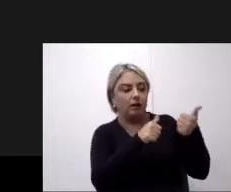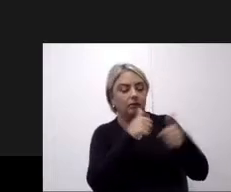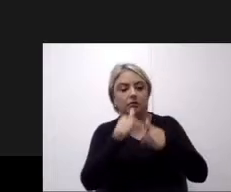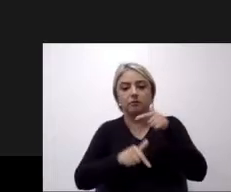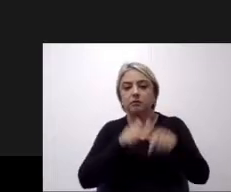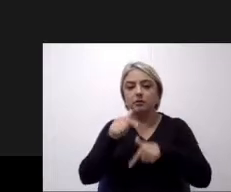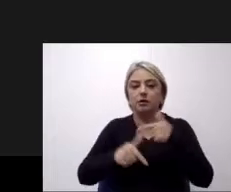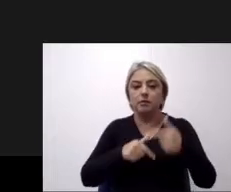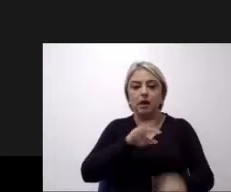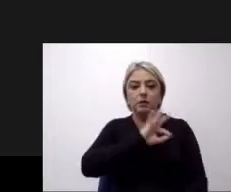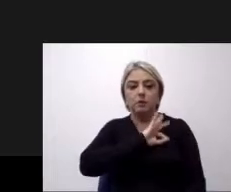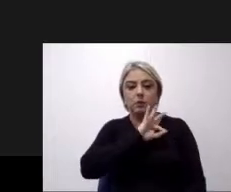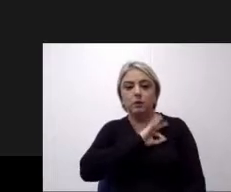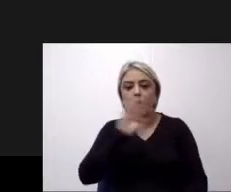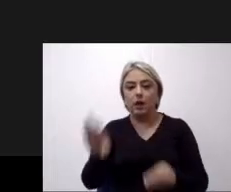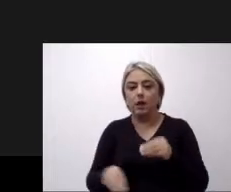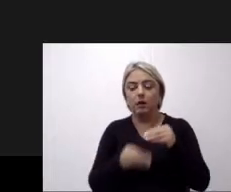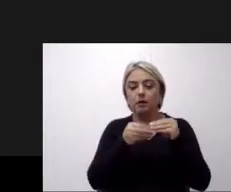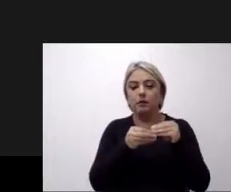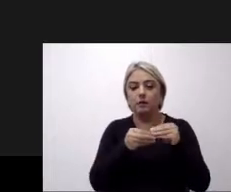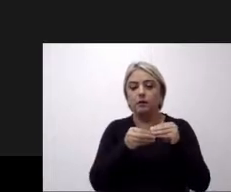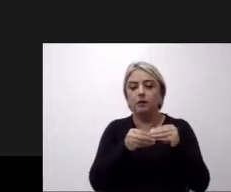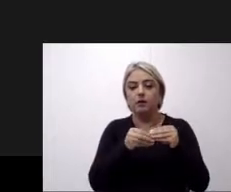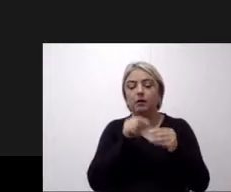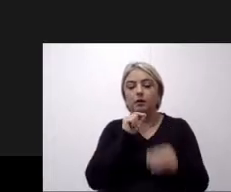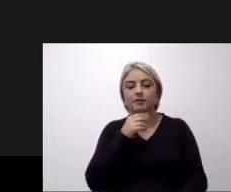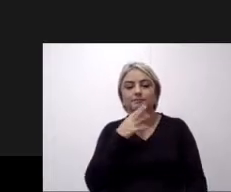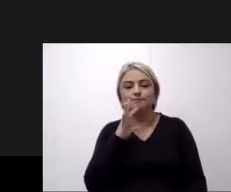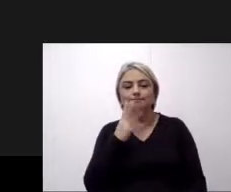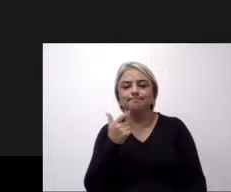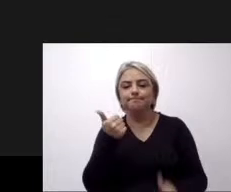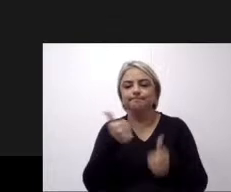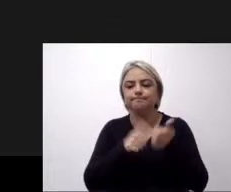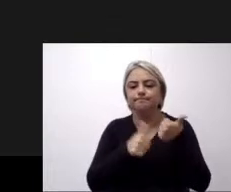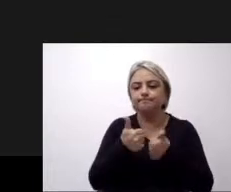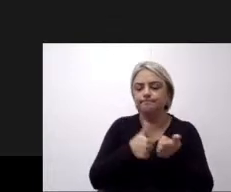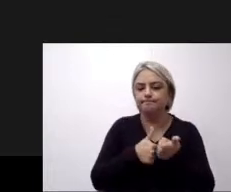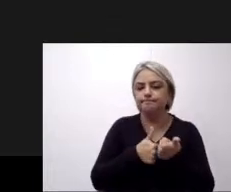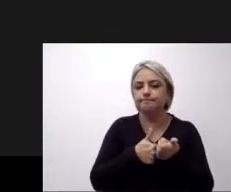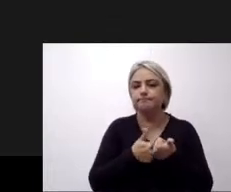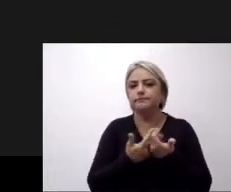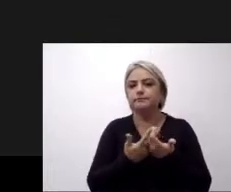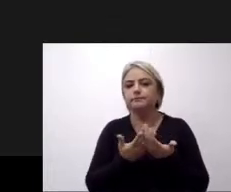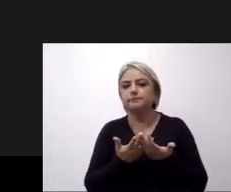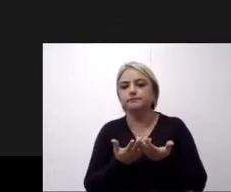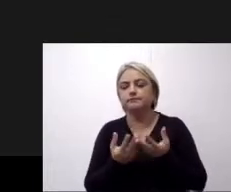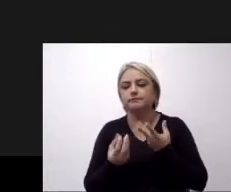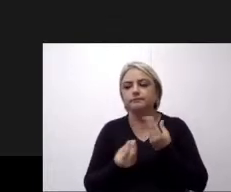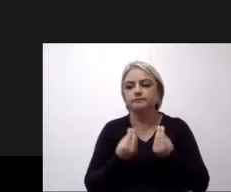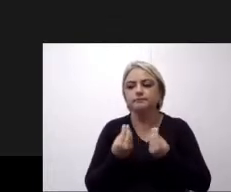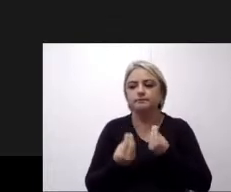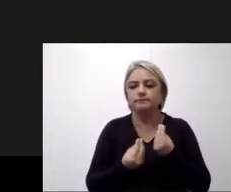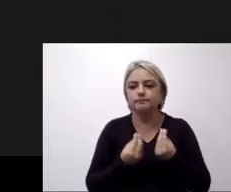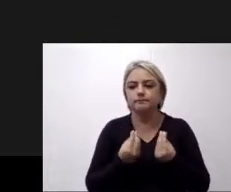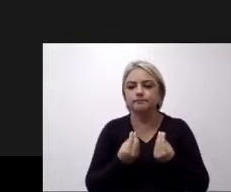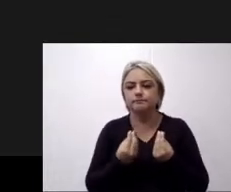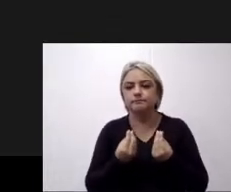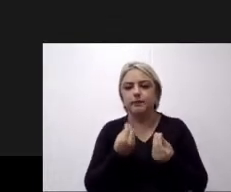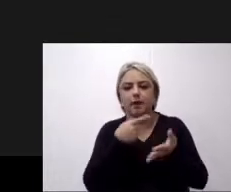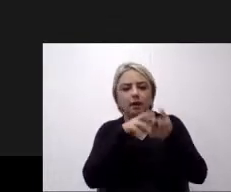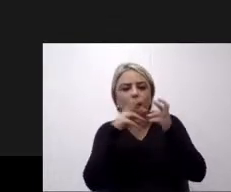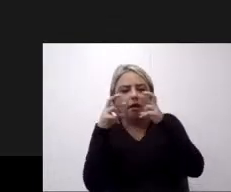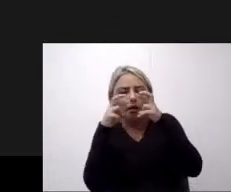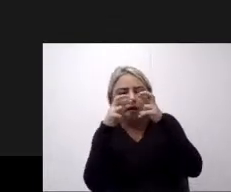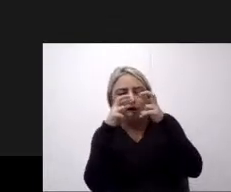Elements that are generally valued by police works are long-term investigations,